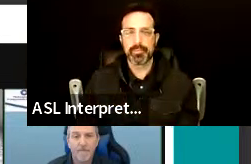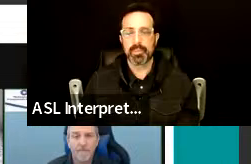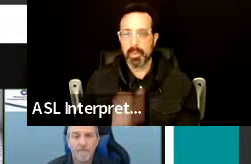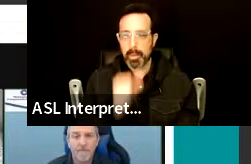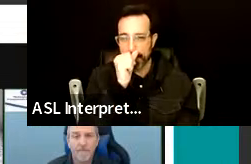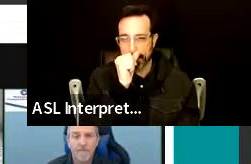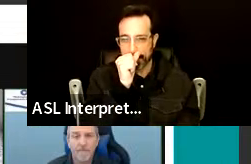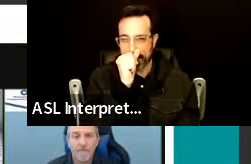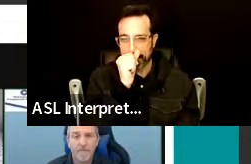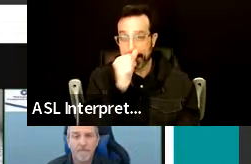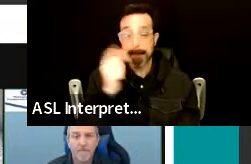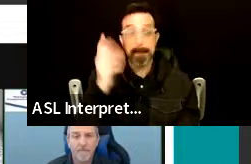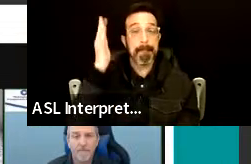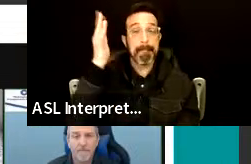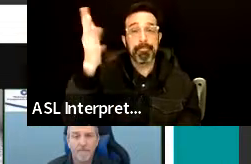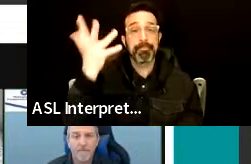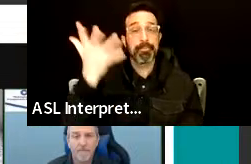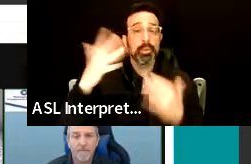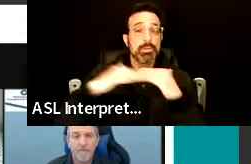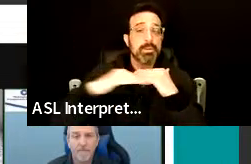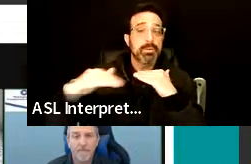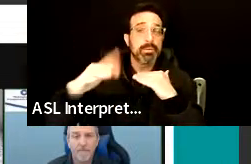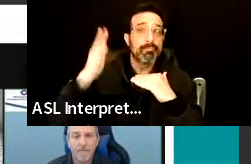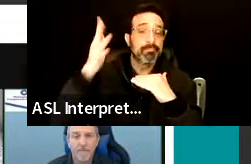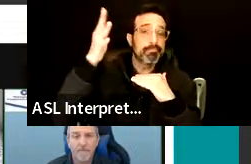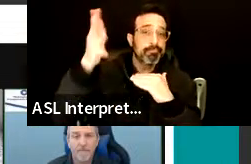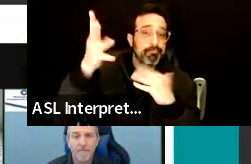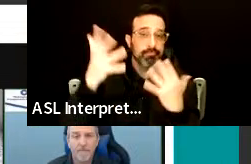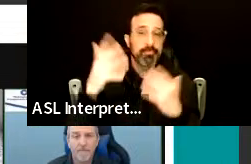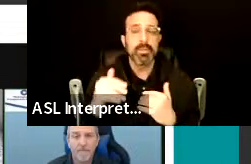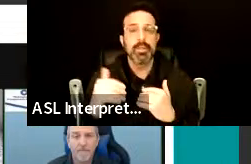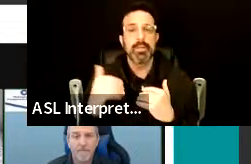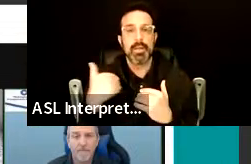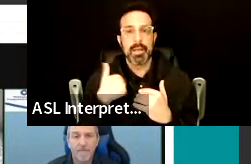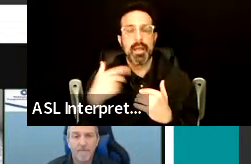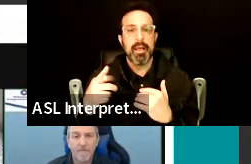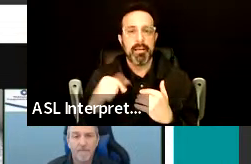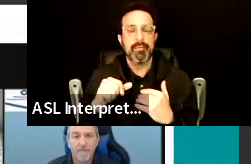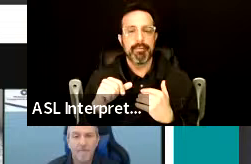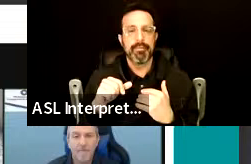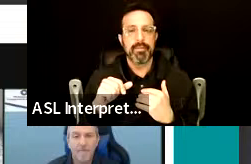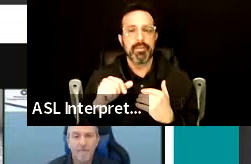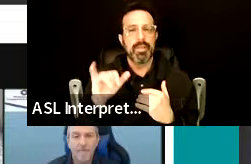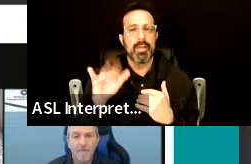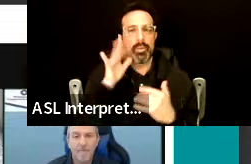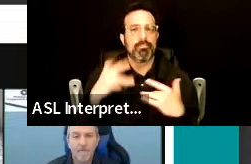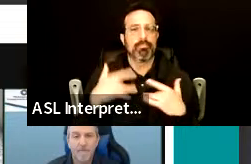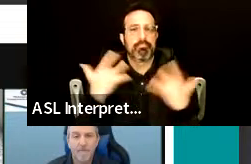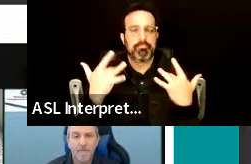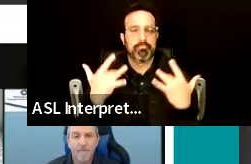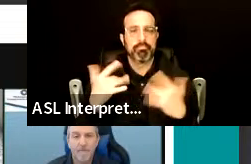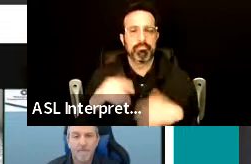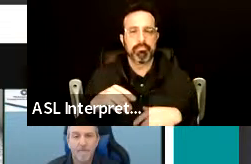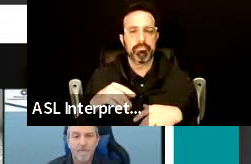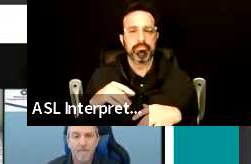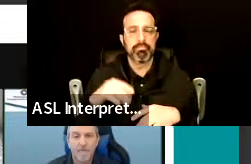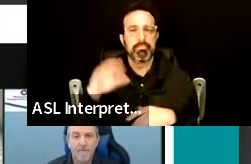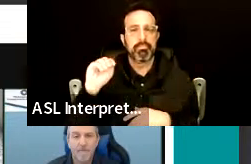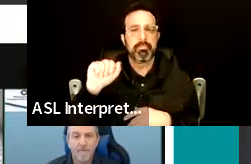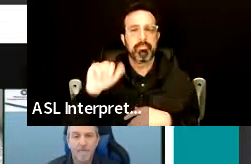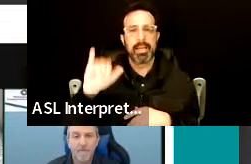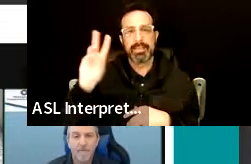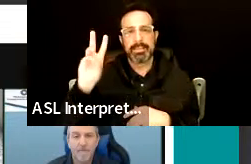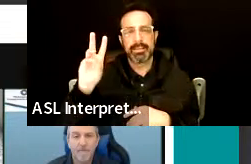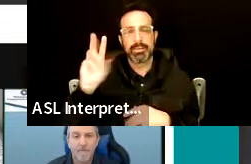What's on the horizon? We have an Industry Day event coming up on May 6th, where we have contractors